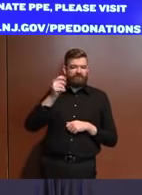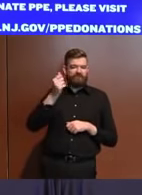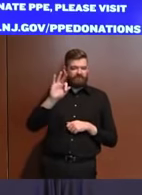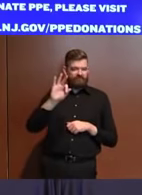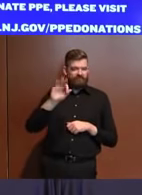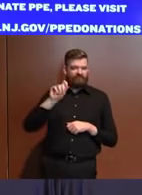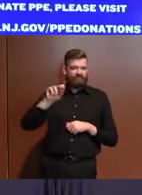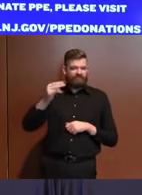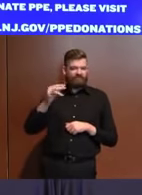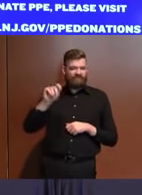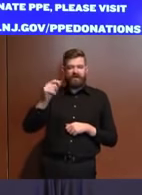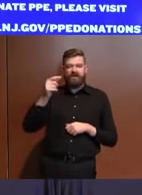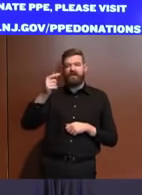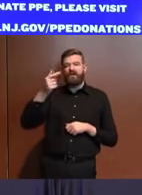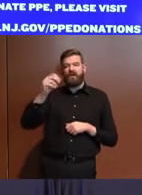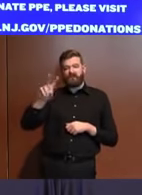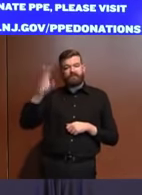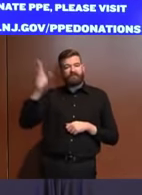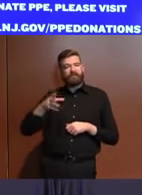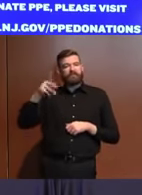covid19.nj.gov/PPE donations. Again,